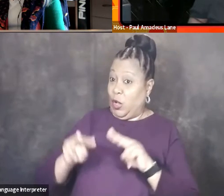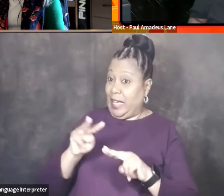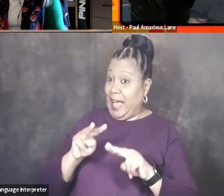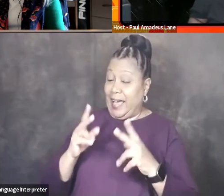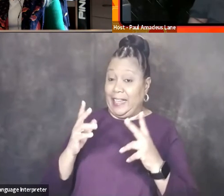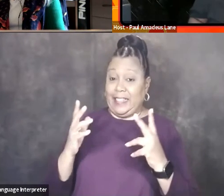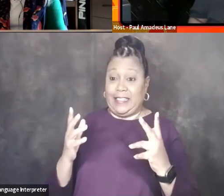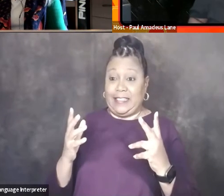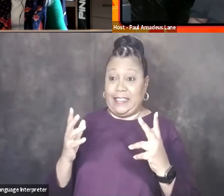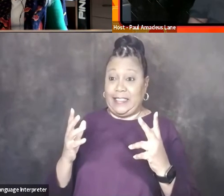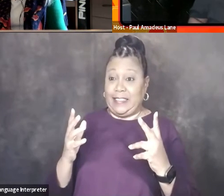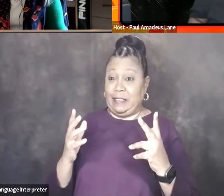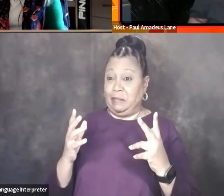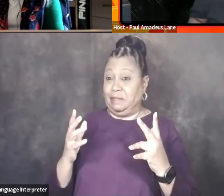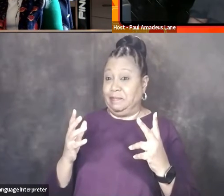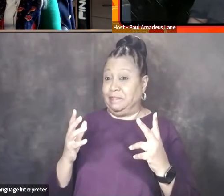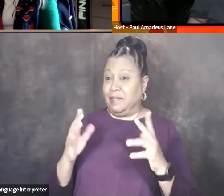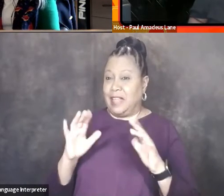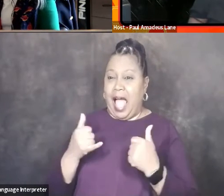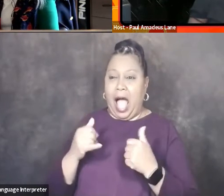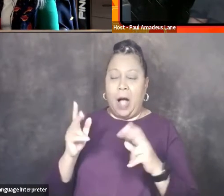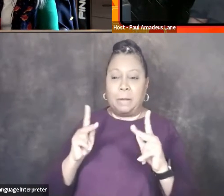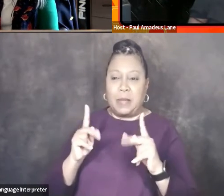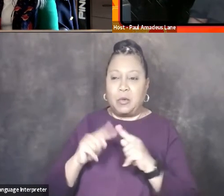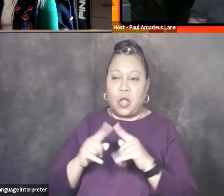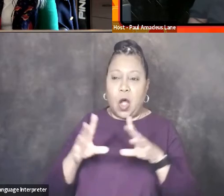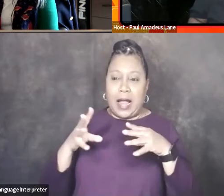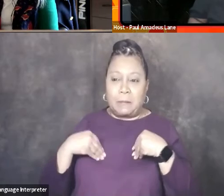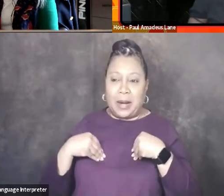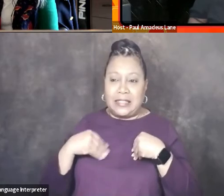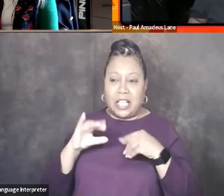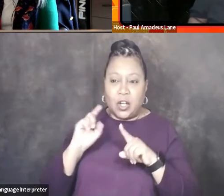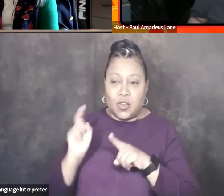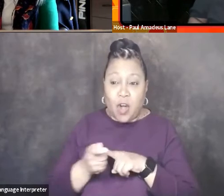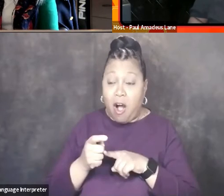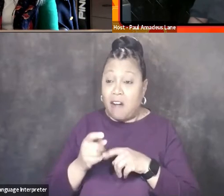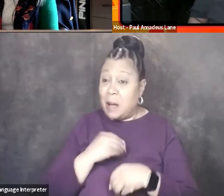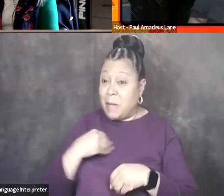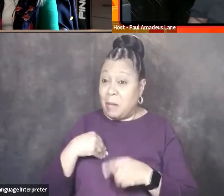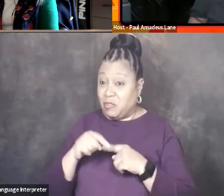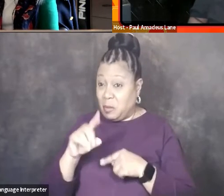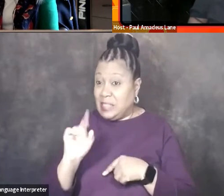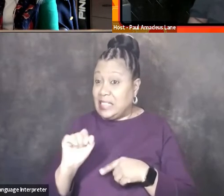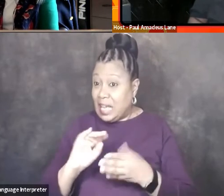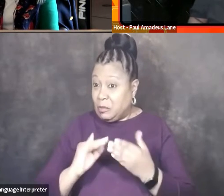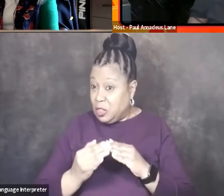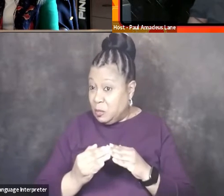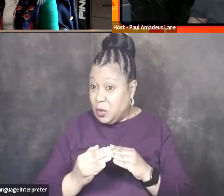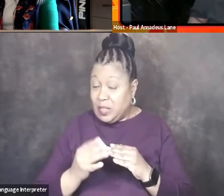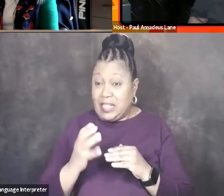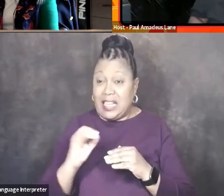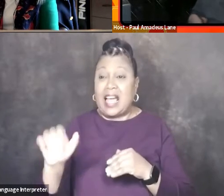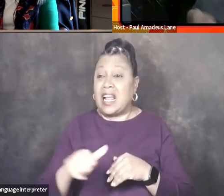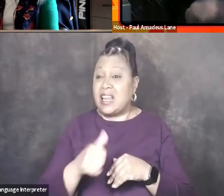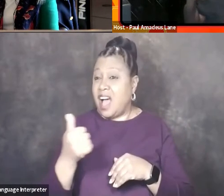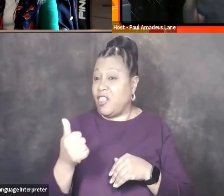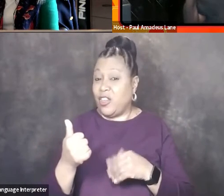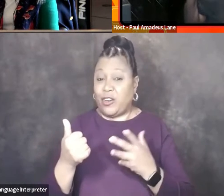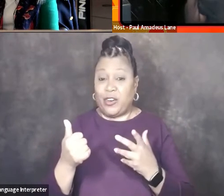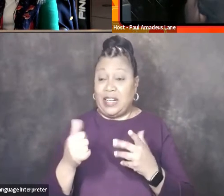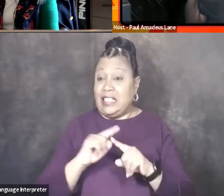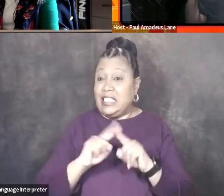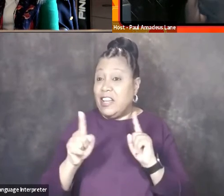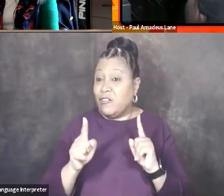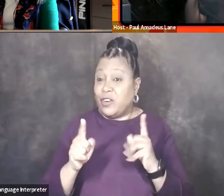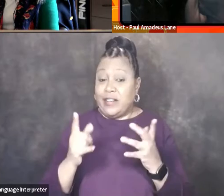just how people are embracing golf, members from the disabled community and another